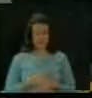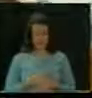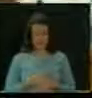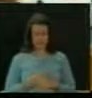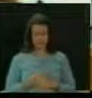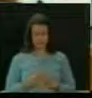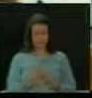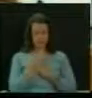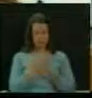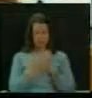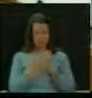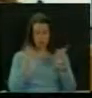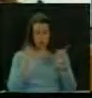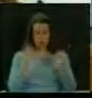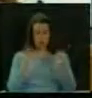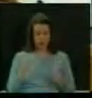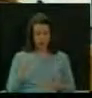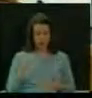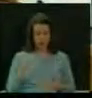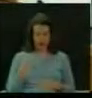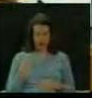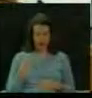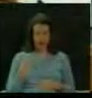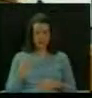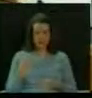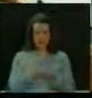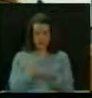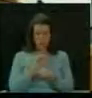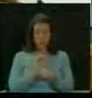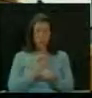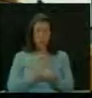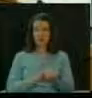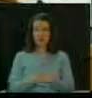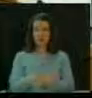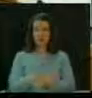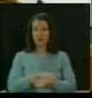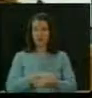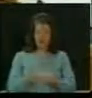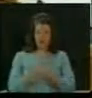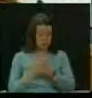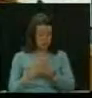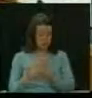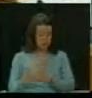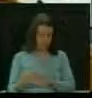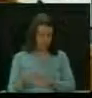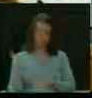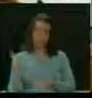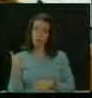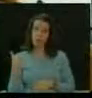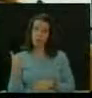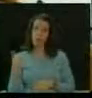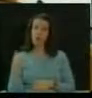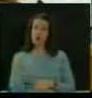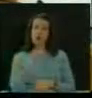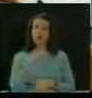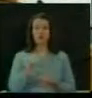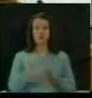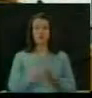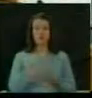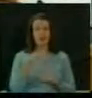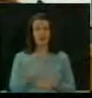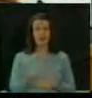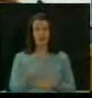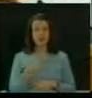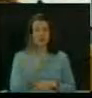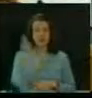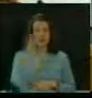The law director has worked on some of those before, and I think that's where we ought to start. And I was just